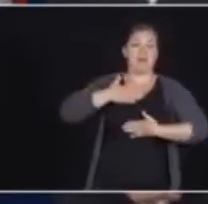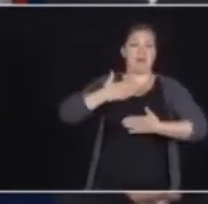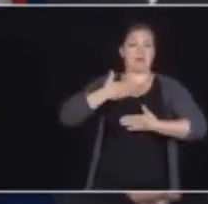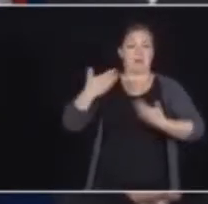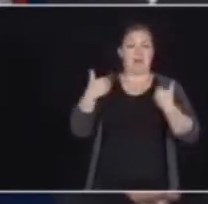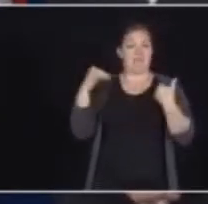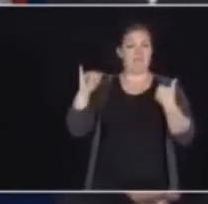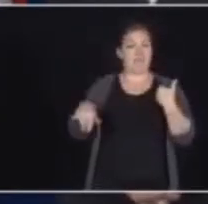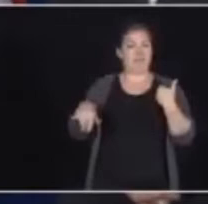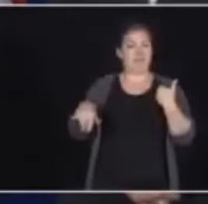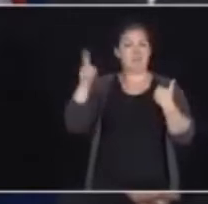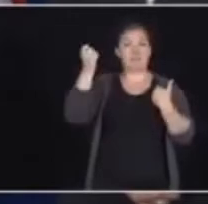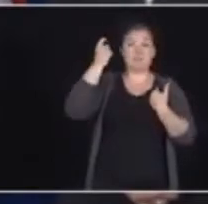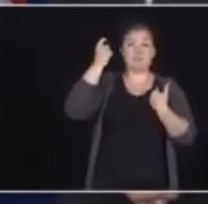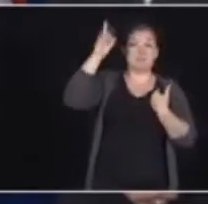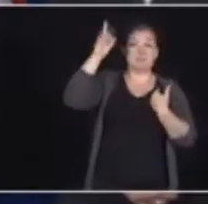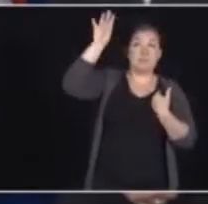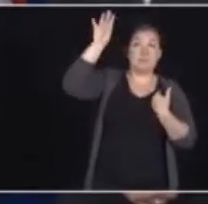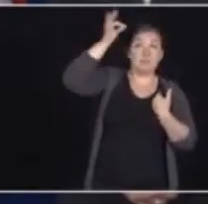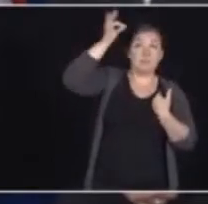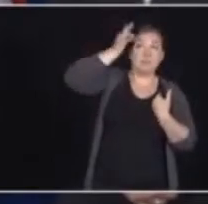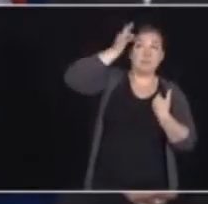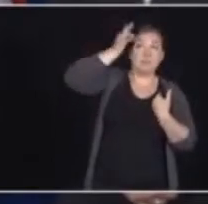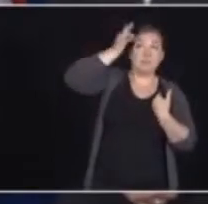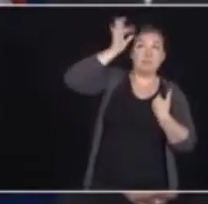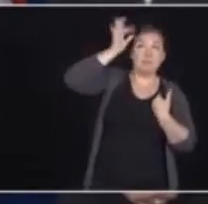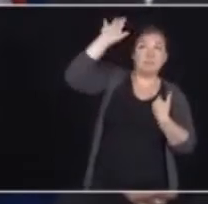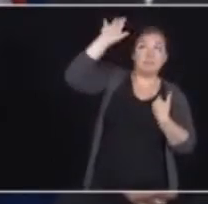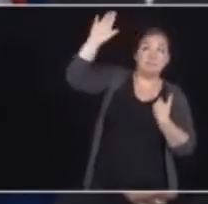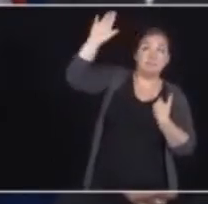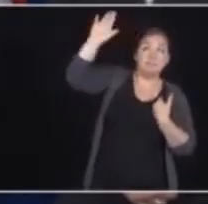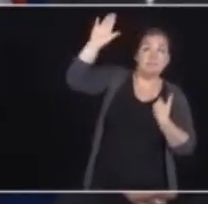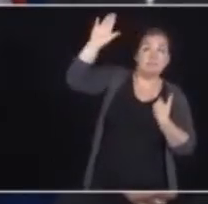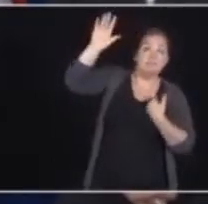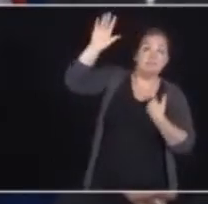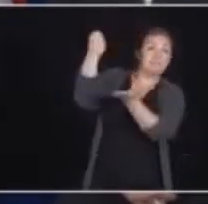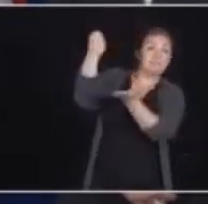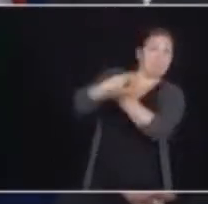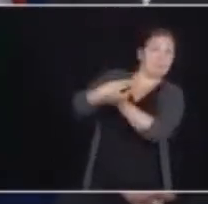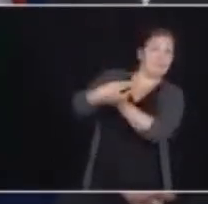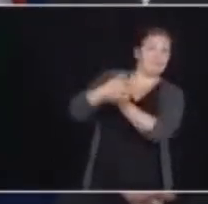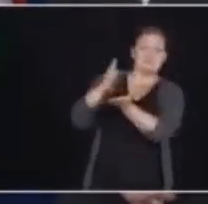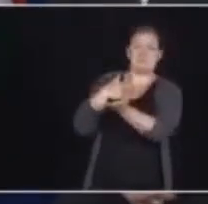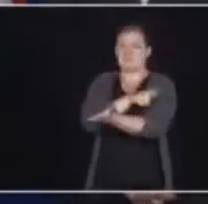federal government. Maybe the minister can add to this.